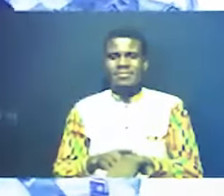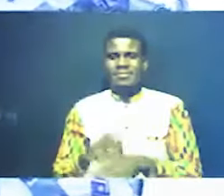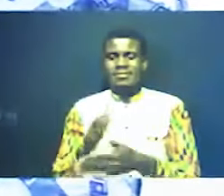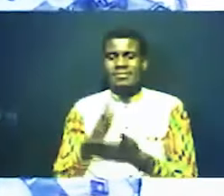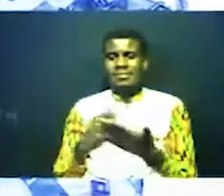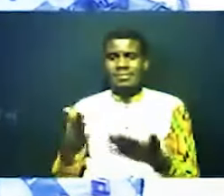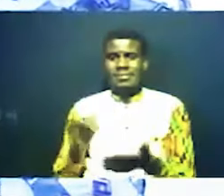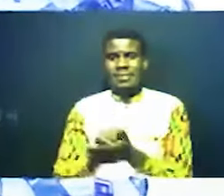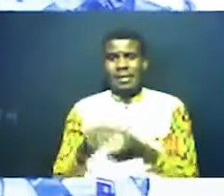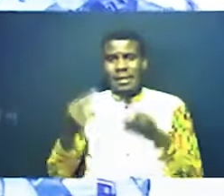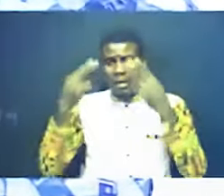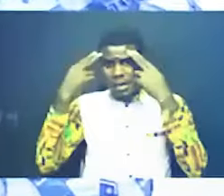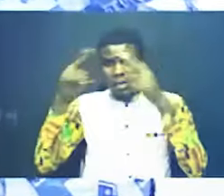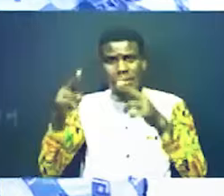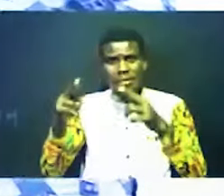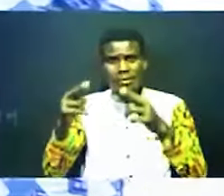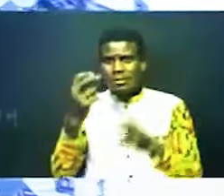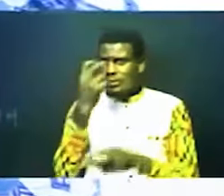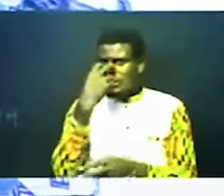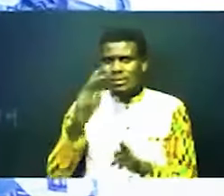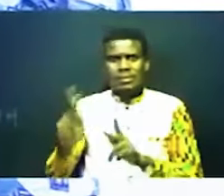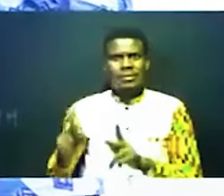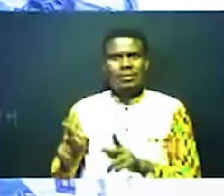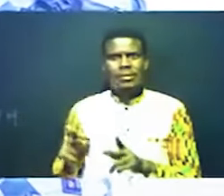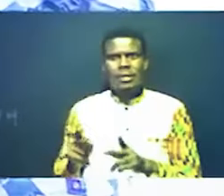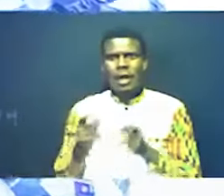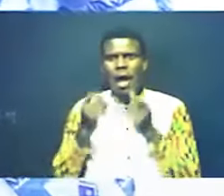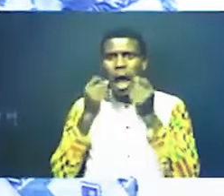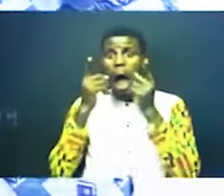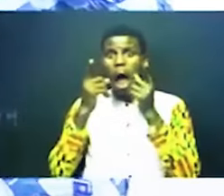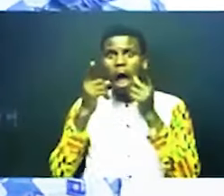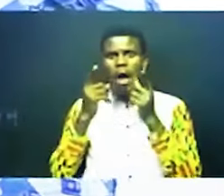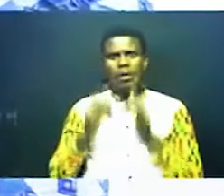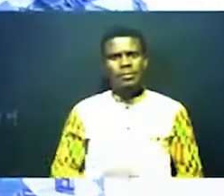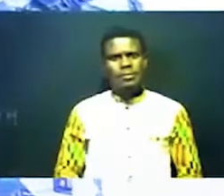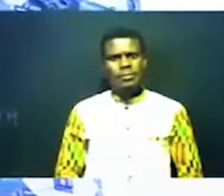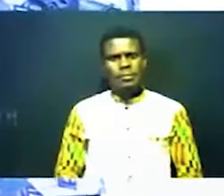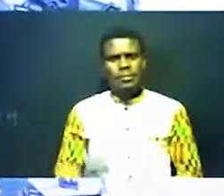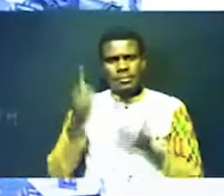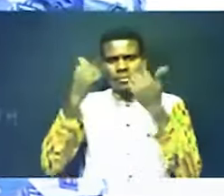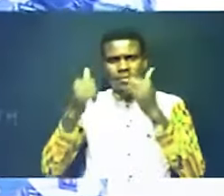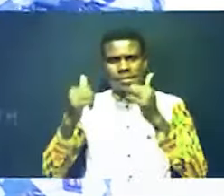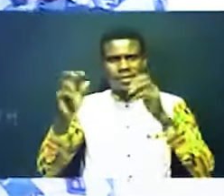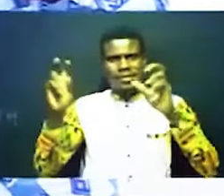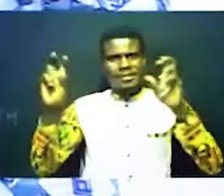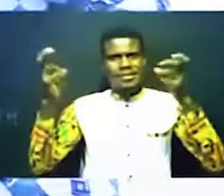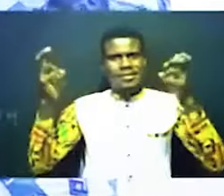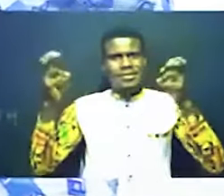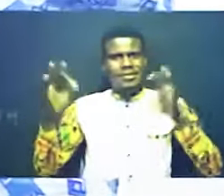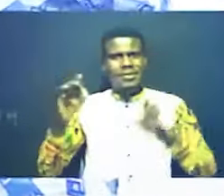because the title of his message was Blessed Are the Blind.